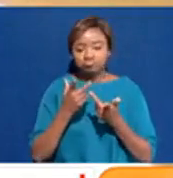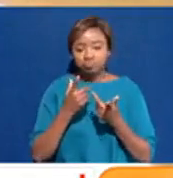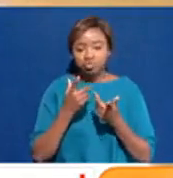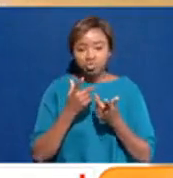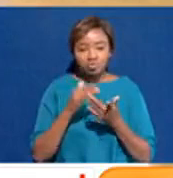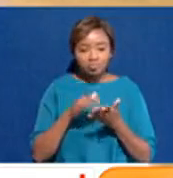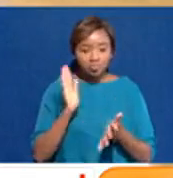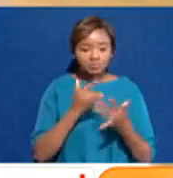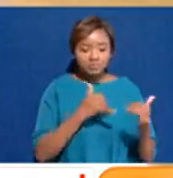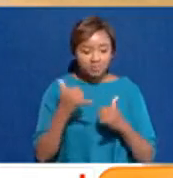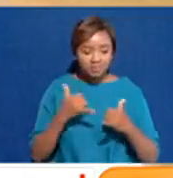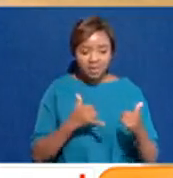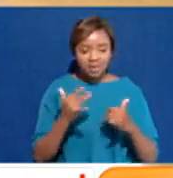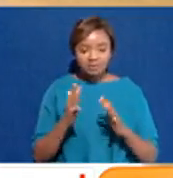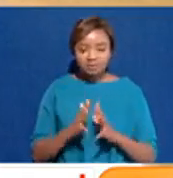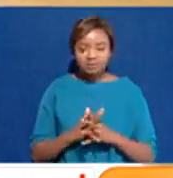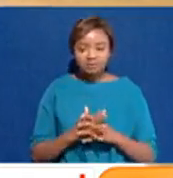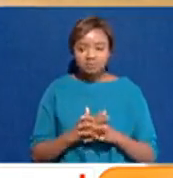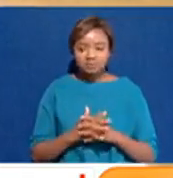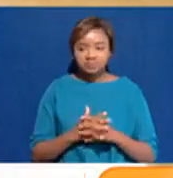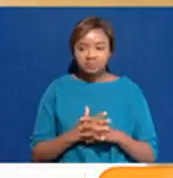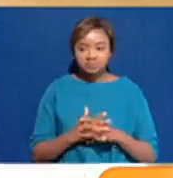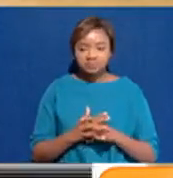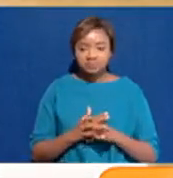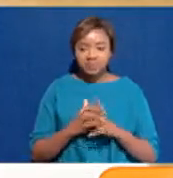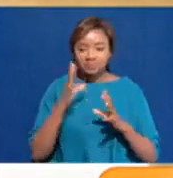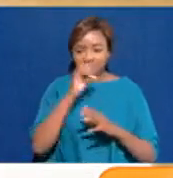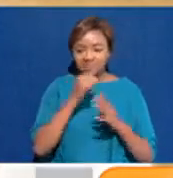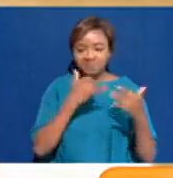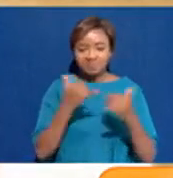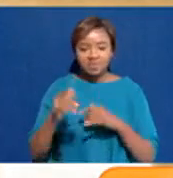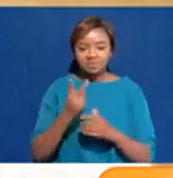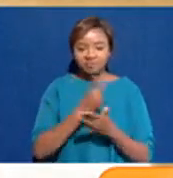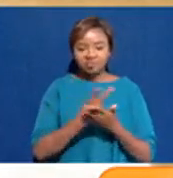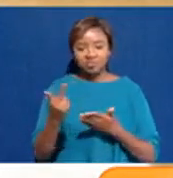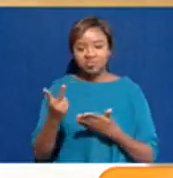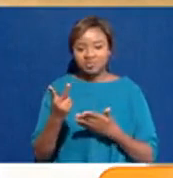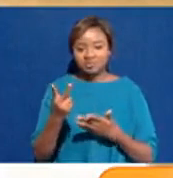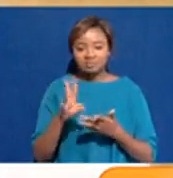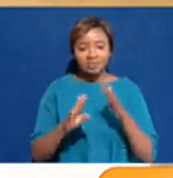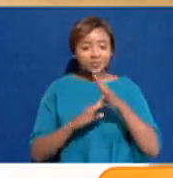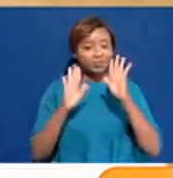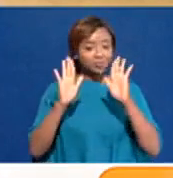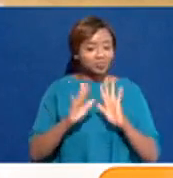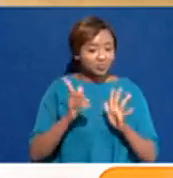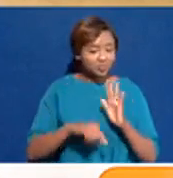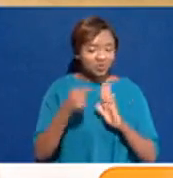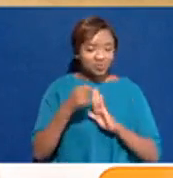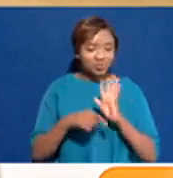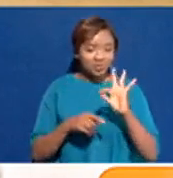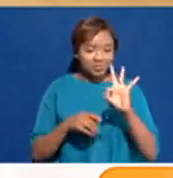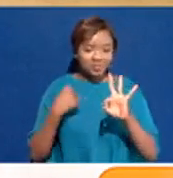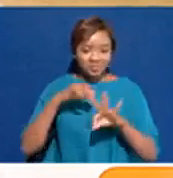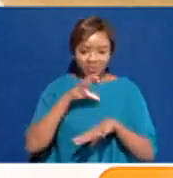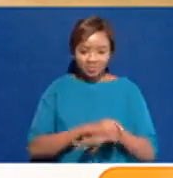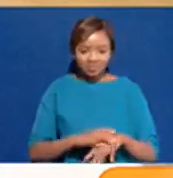within the 1 month, they haven't trained for more than 2 weeks. So the most important thing is the 3 points. It is a motivation factor